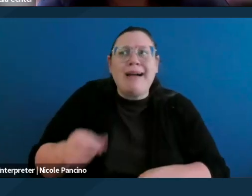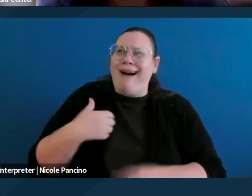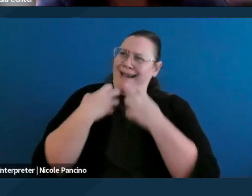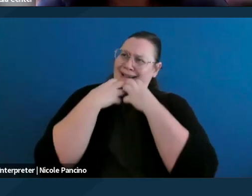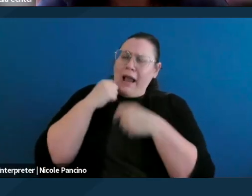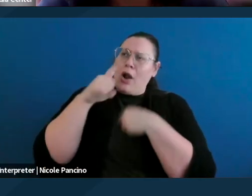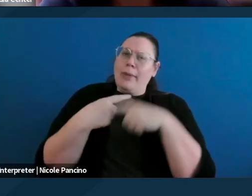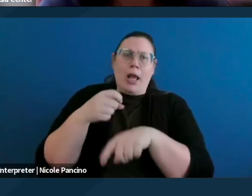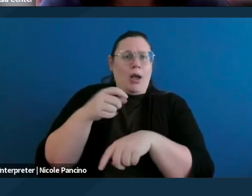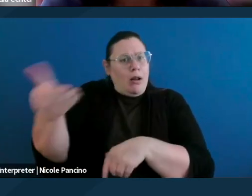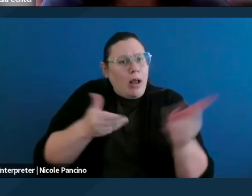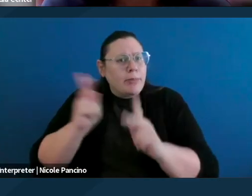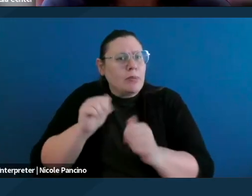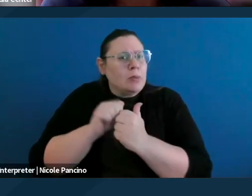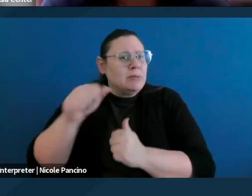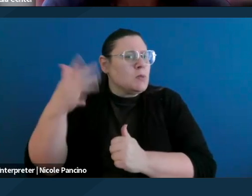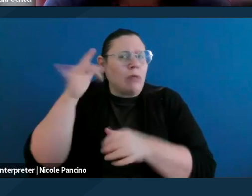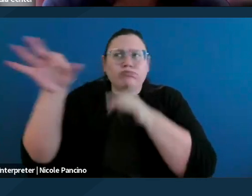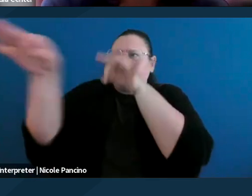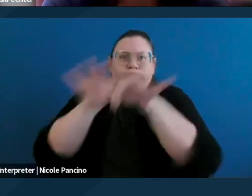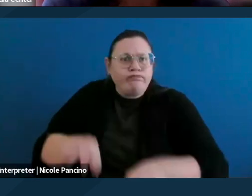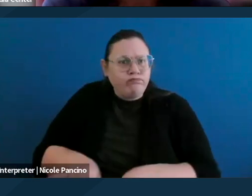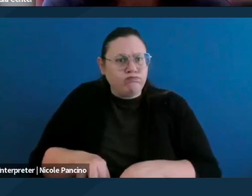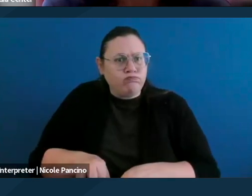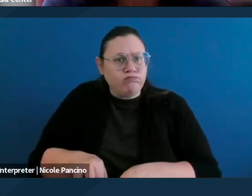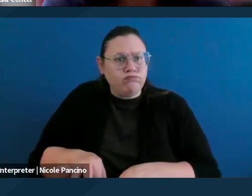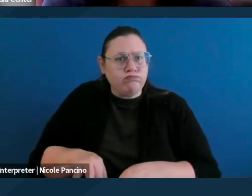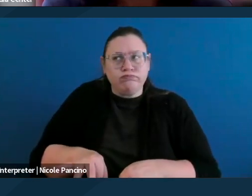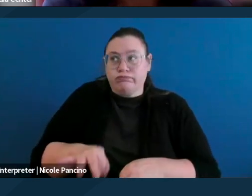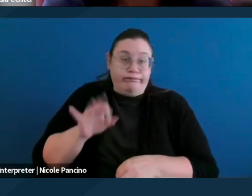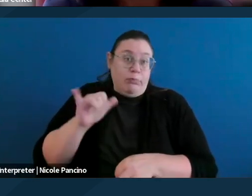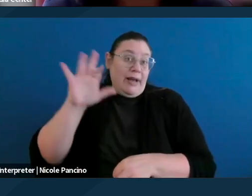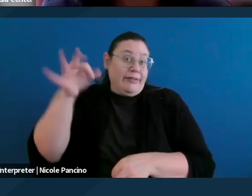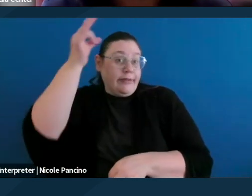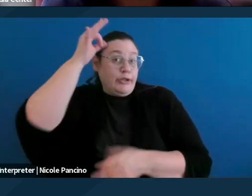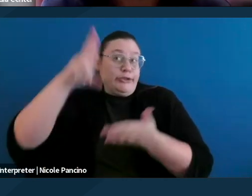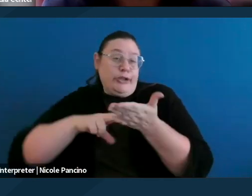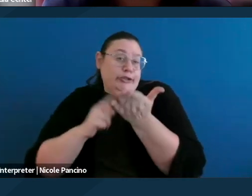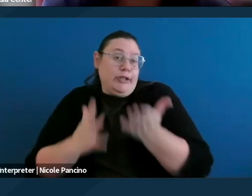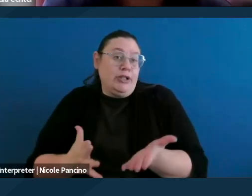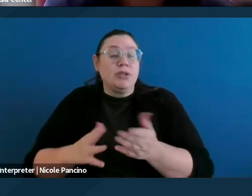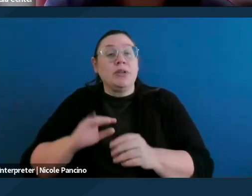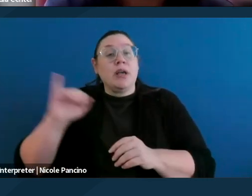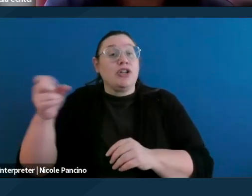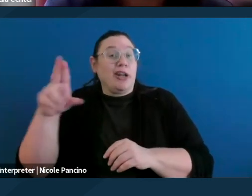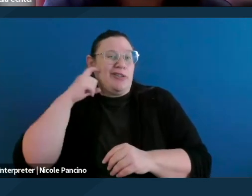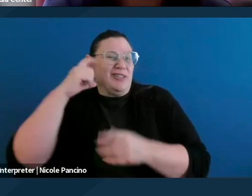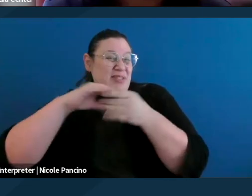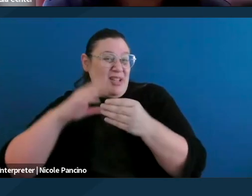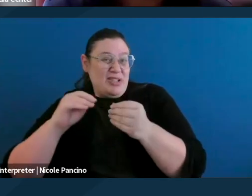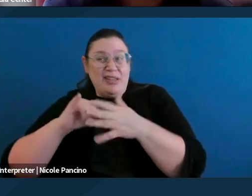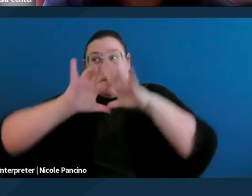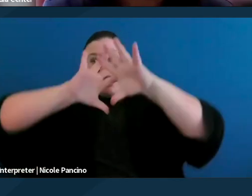the employment of people with disabilities by federal contractors. And as Jennifer said, that's 25% of